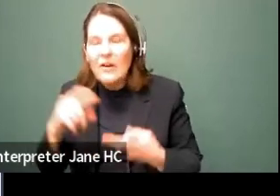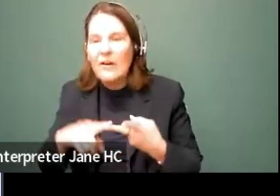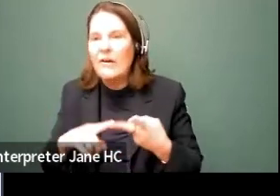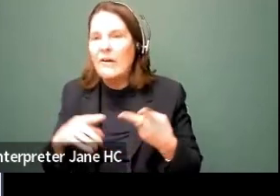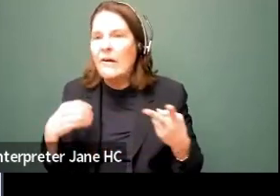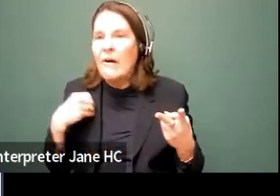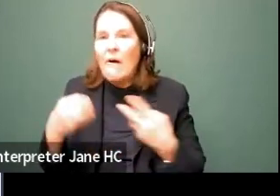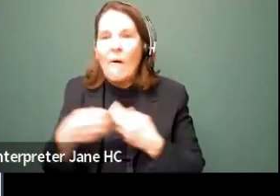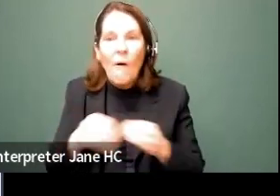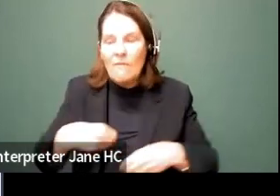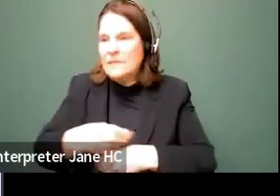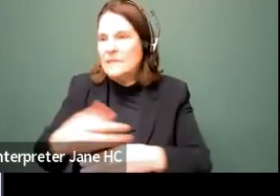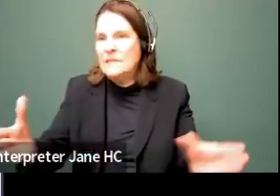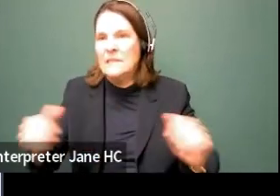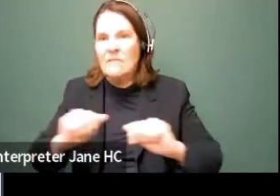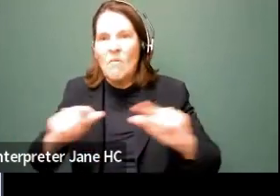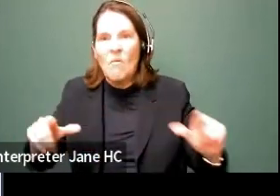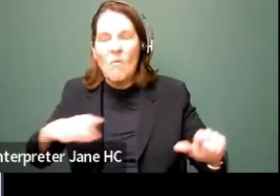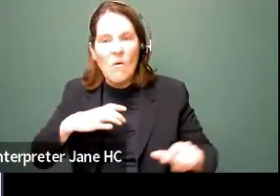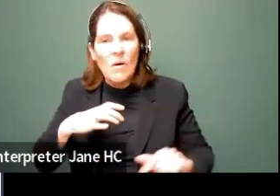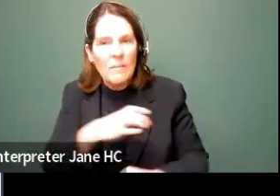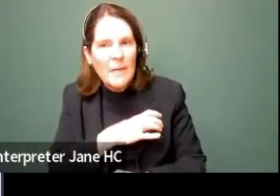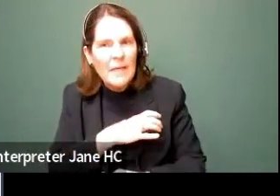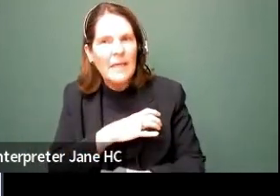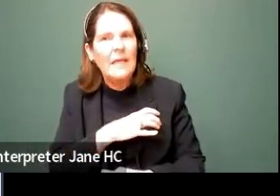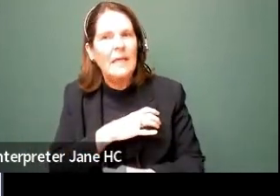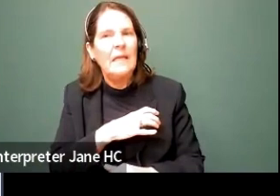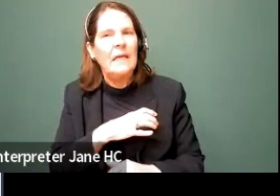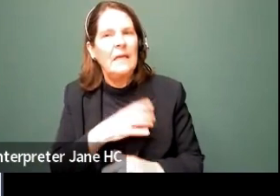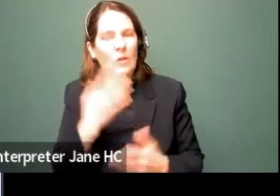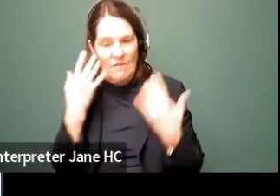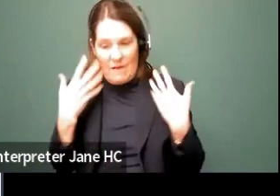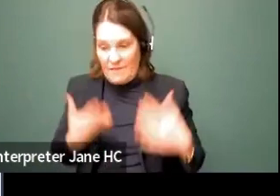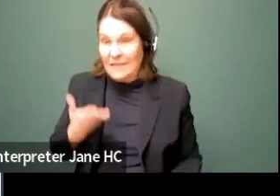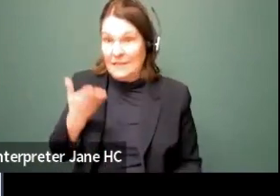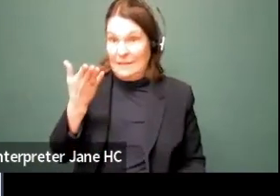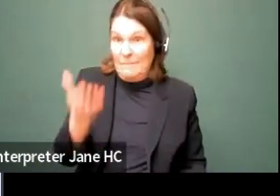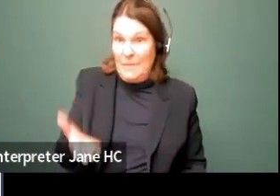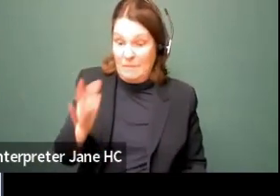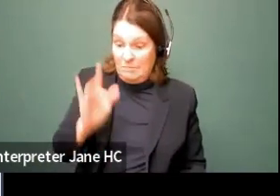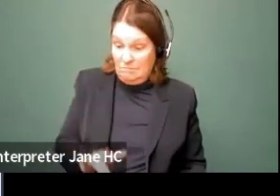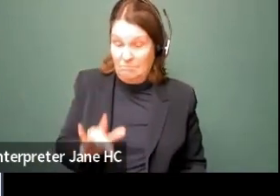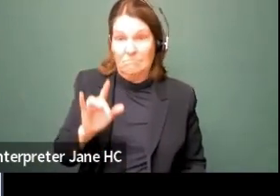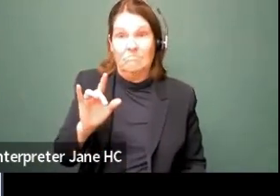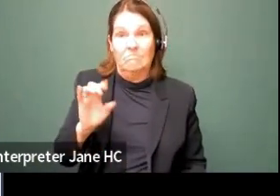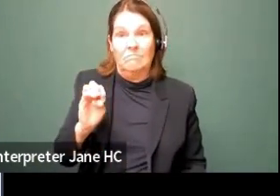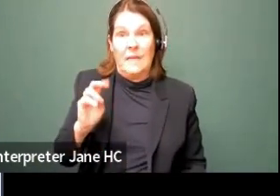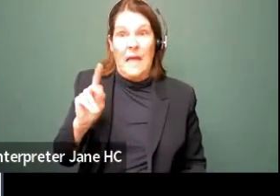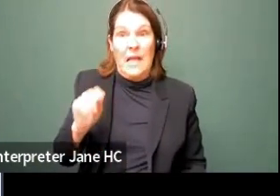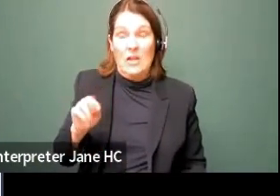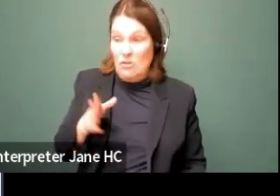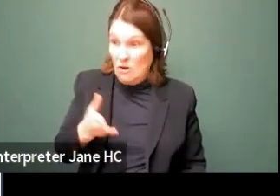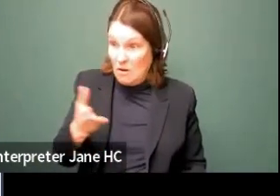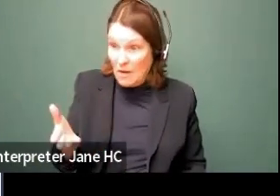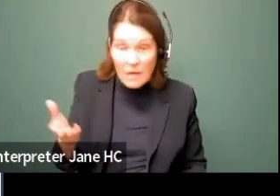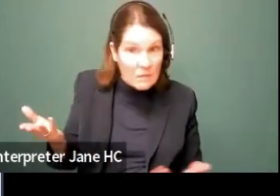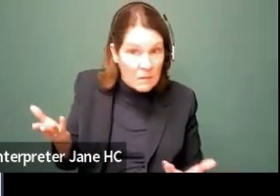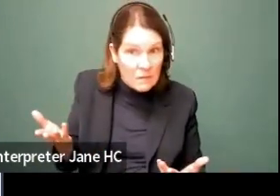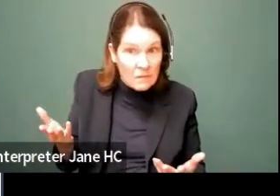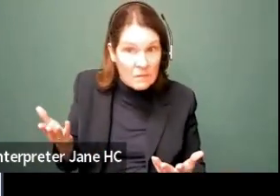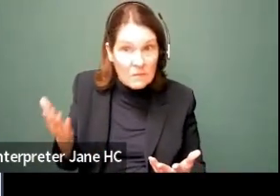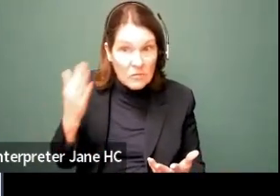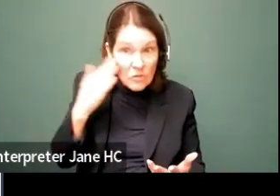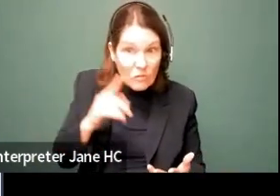to the committee members? What's the process when you submit? Once you submit it, how does it get to them, and how do you confirm that they got